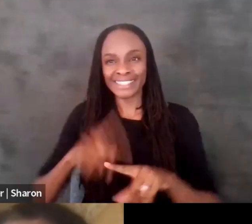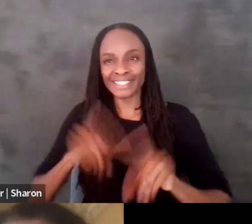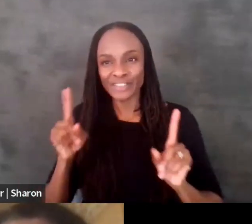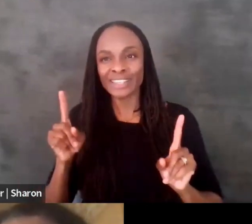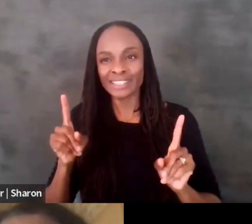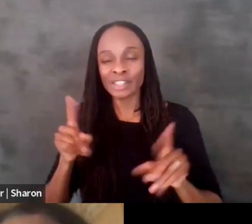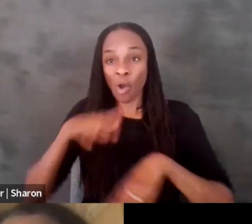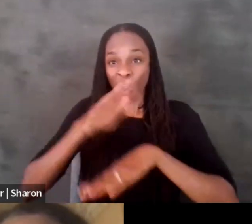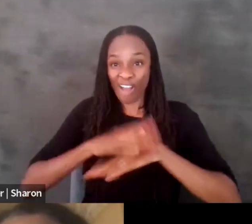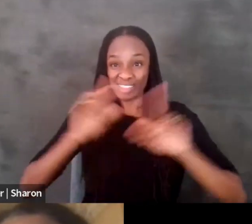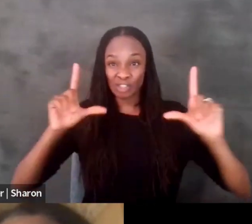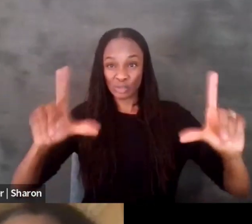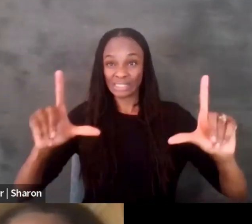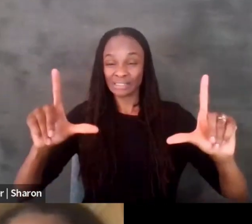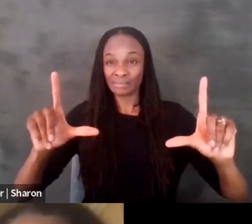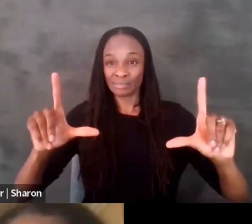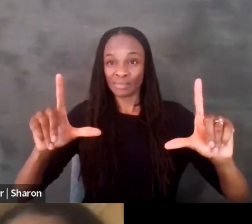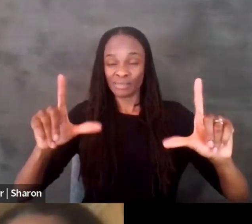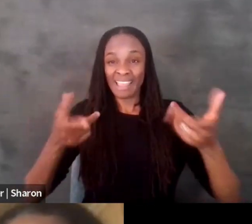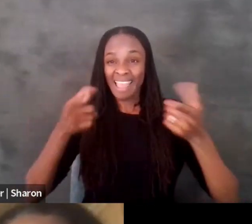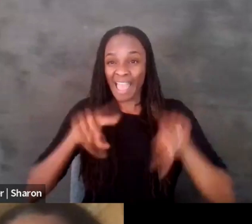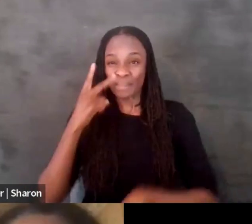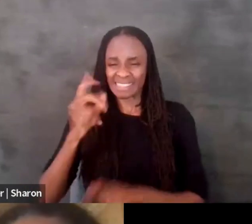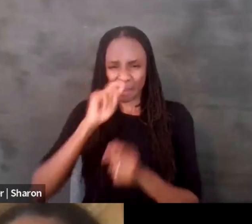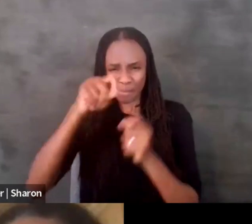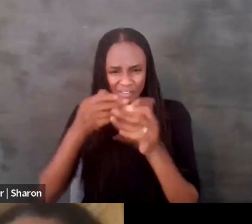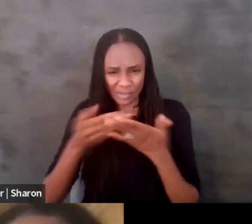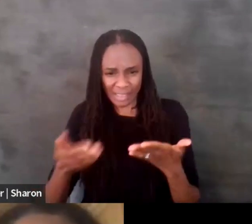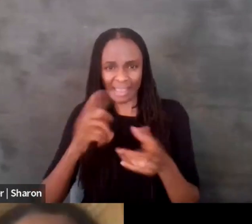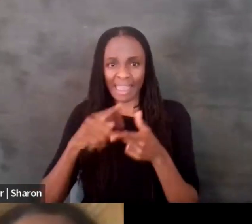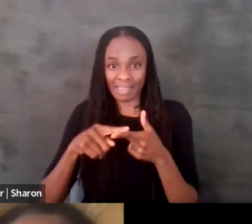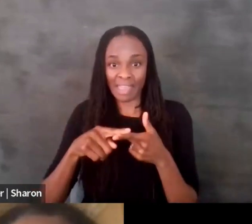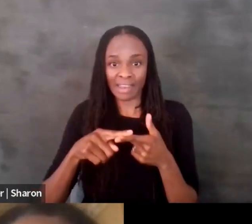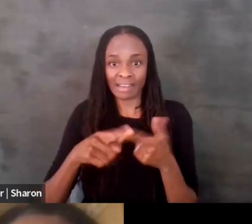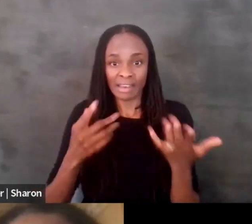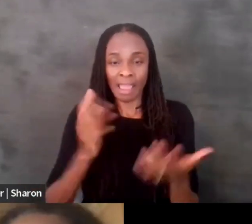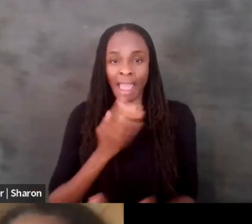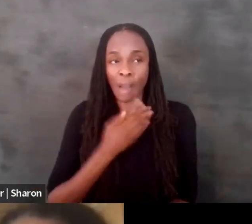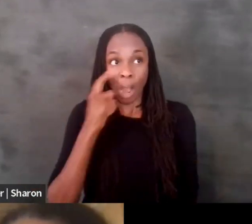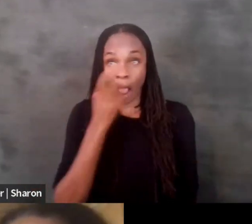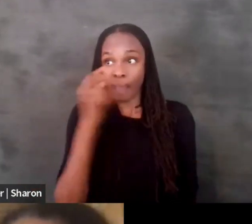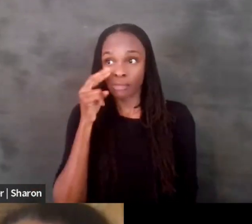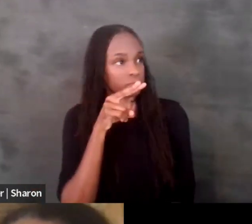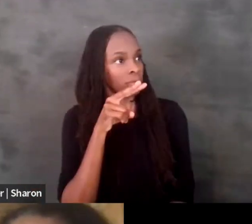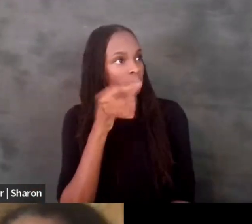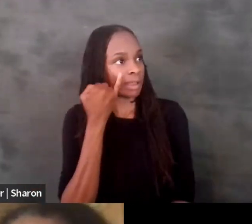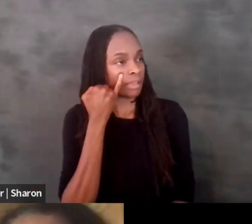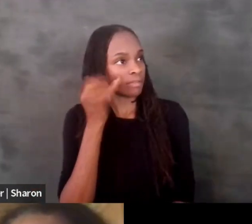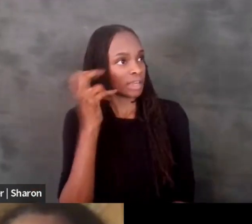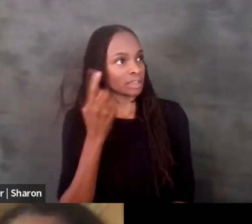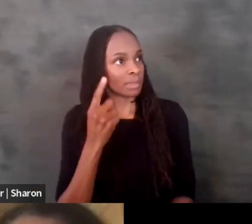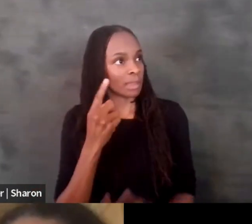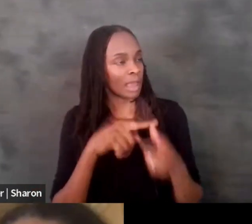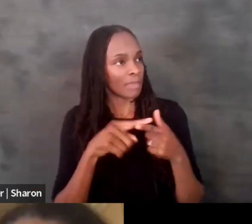on the Right. screen, when we see a particular thing and then our eye goes there, because we are actually putting the sound of